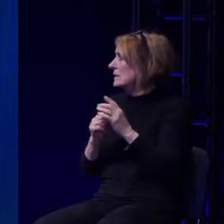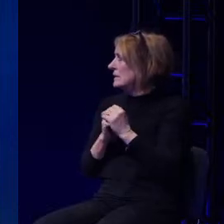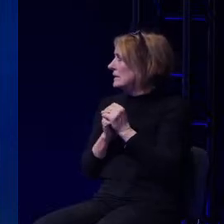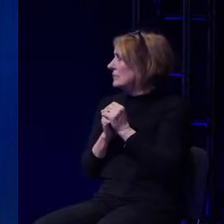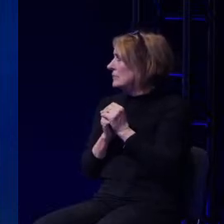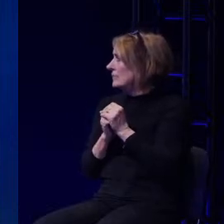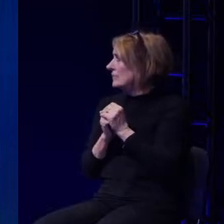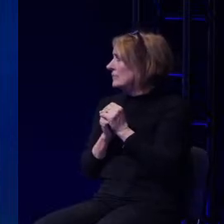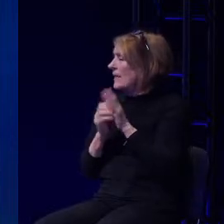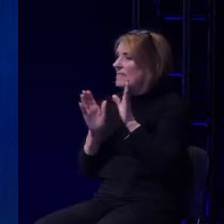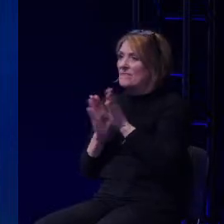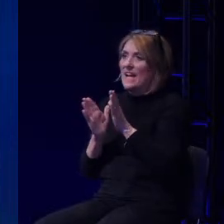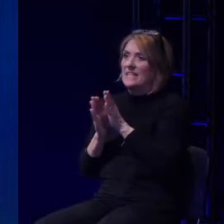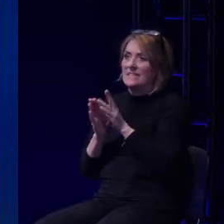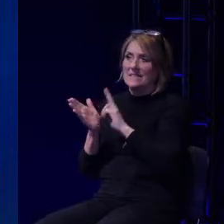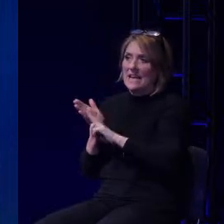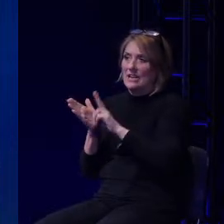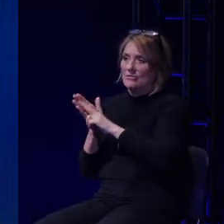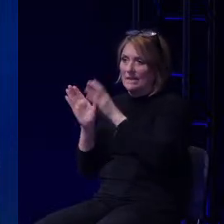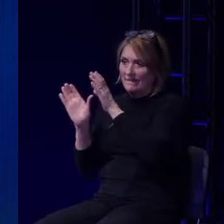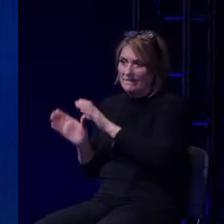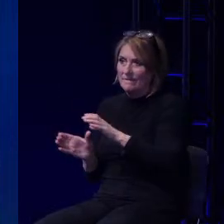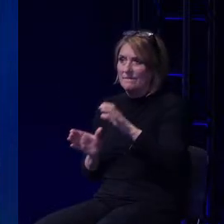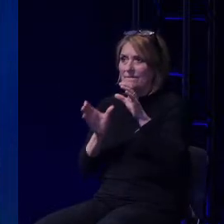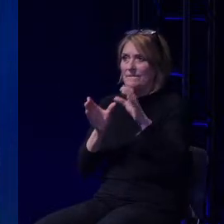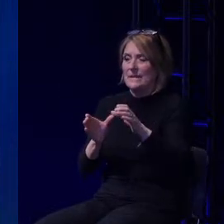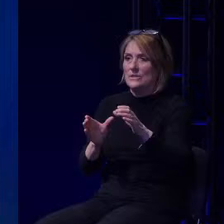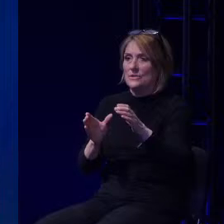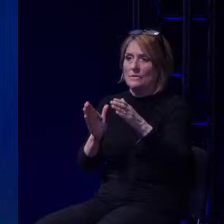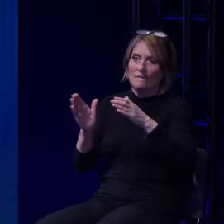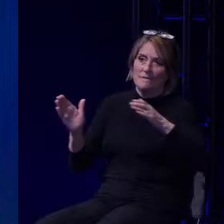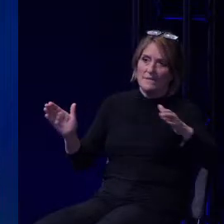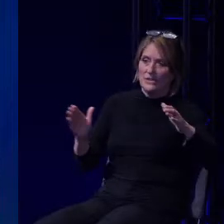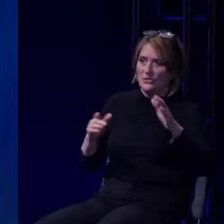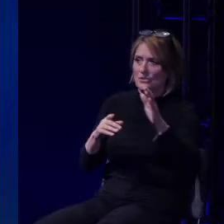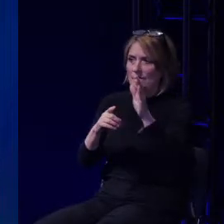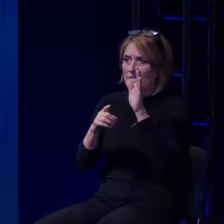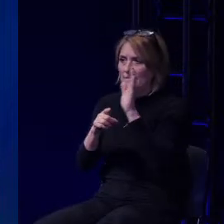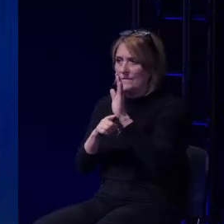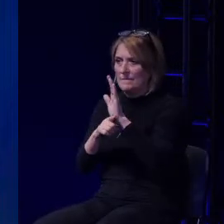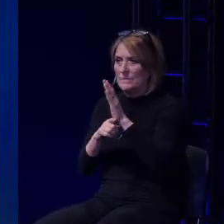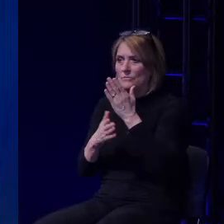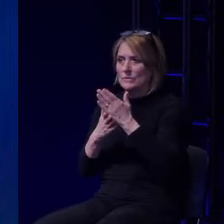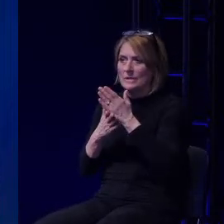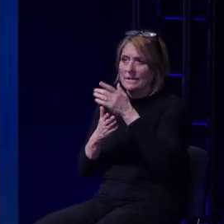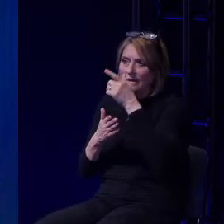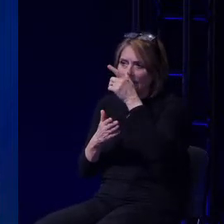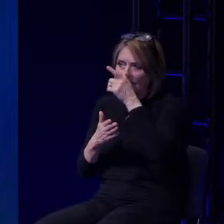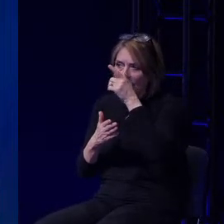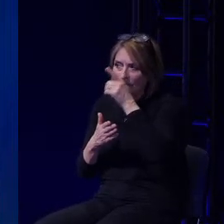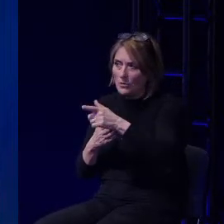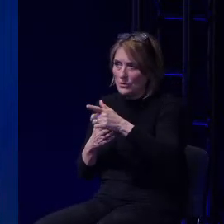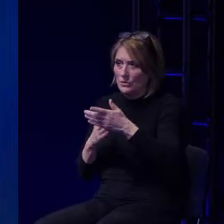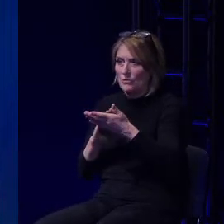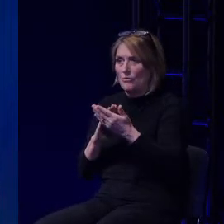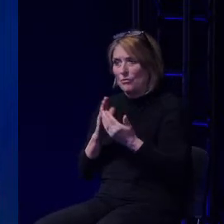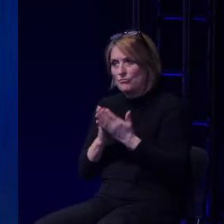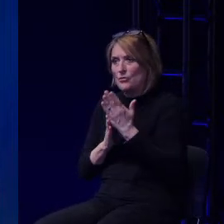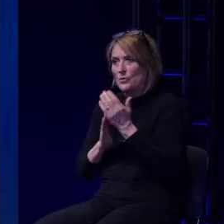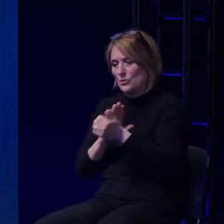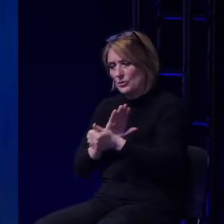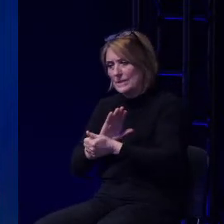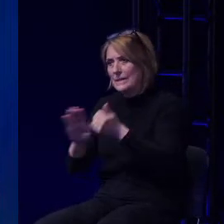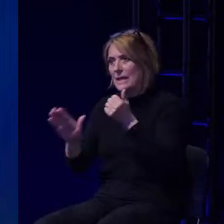just segued naturally into feature films. Fortunately, through the great skill of Ken